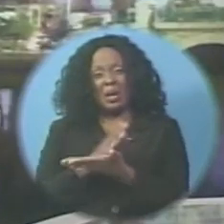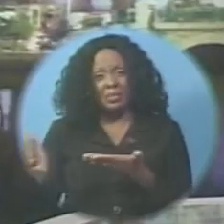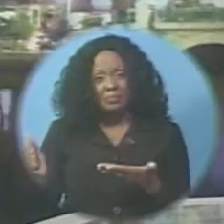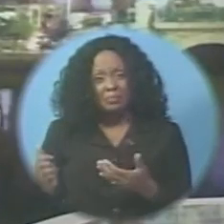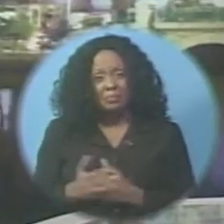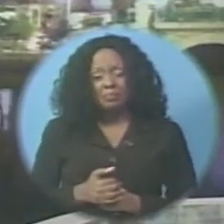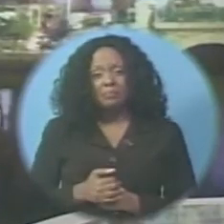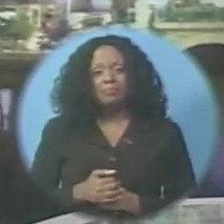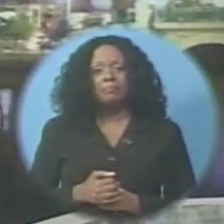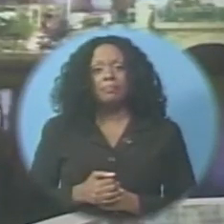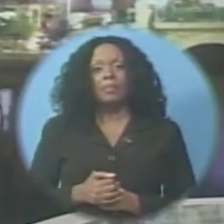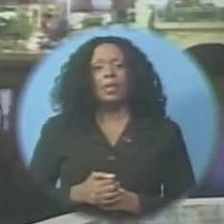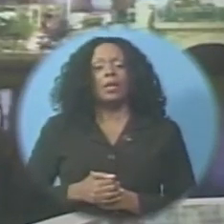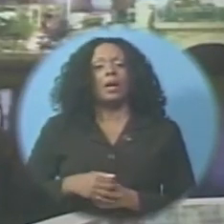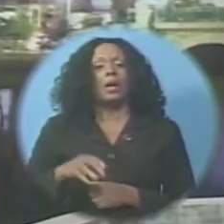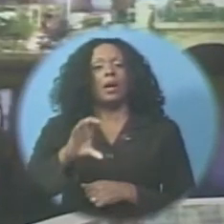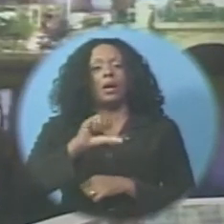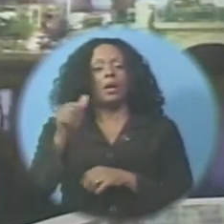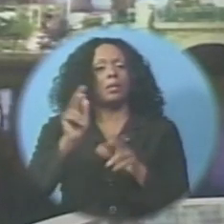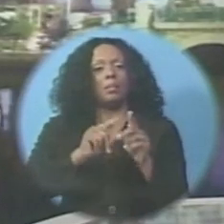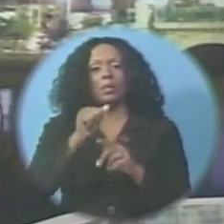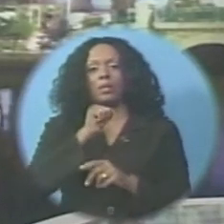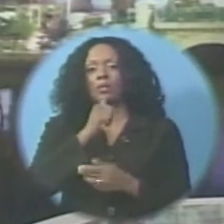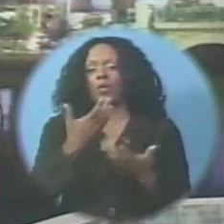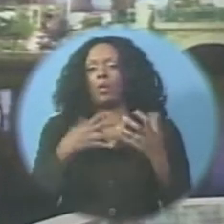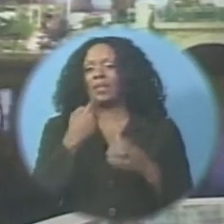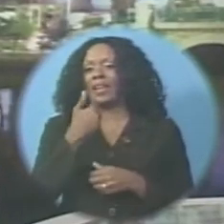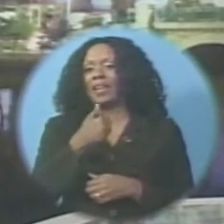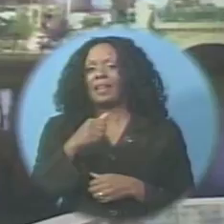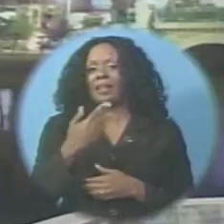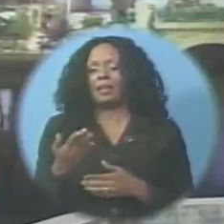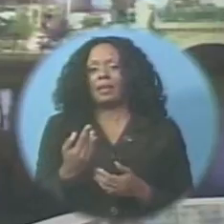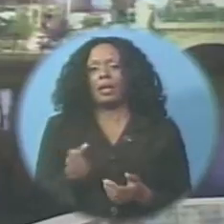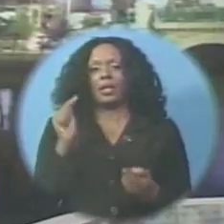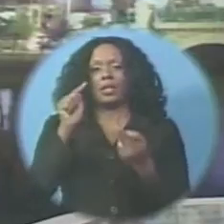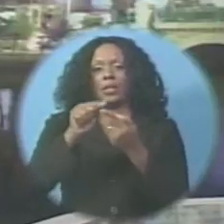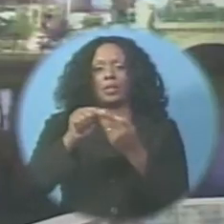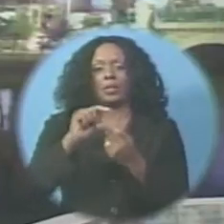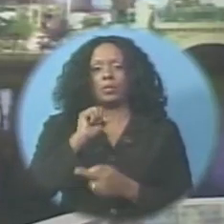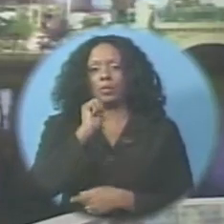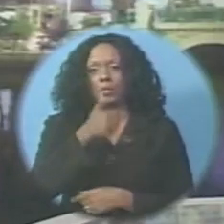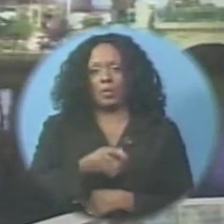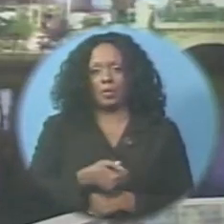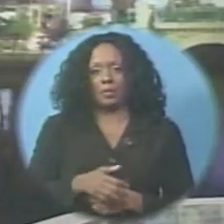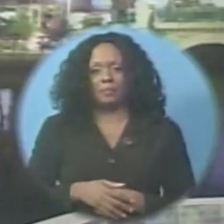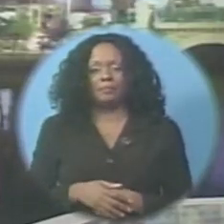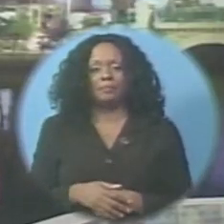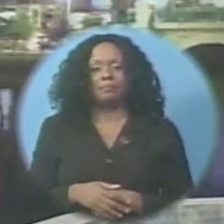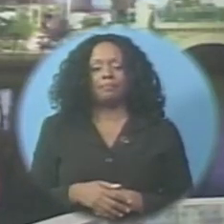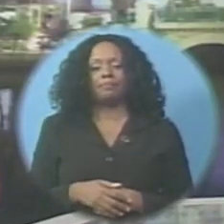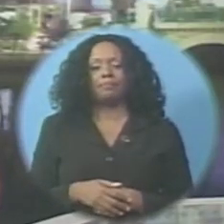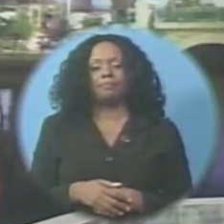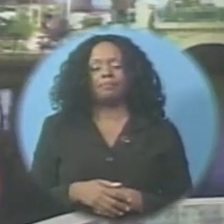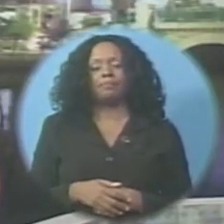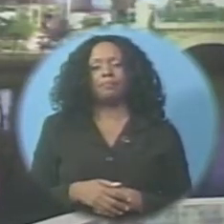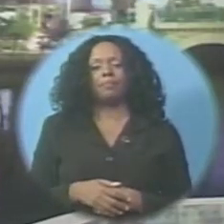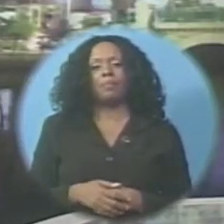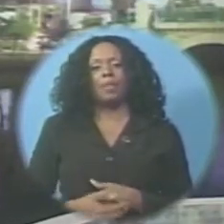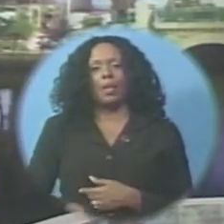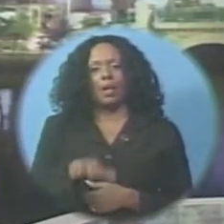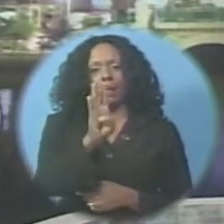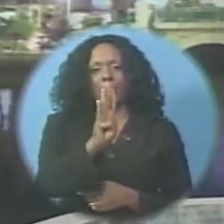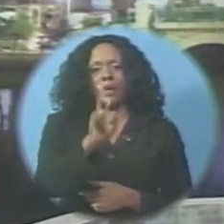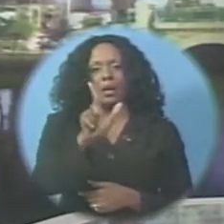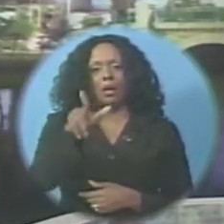Association has chosen not to comment on the budget until it is presented. While the Barbados Labour Party wants government to